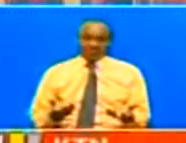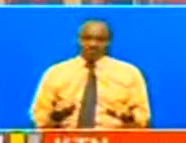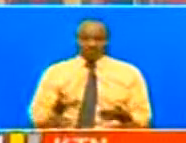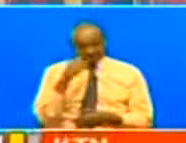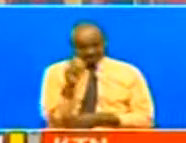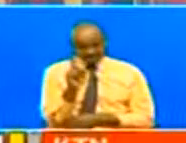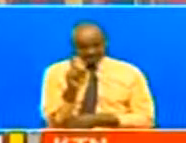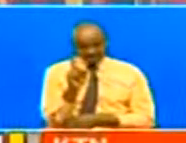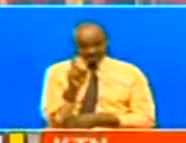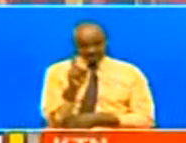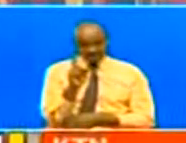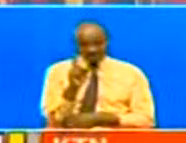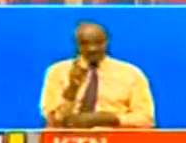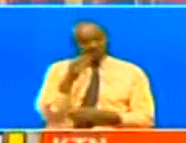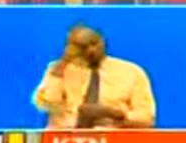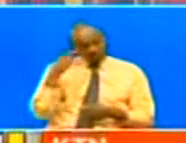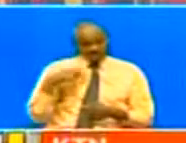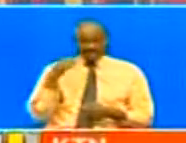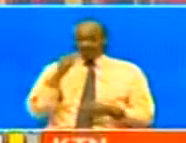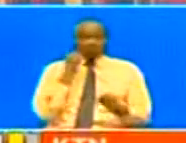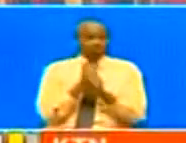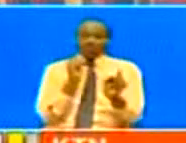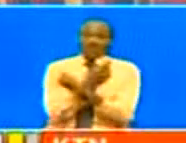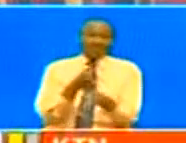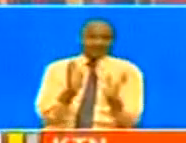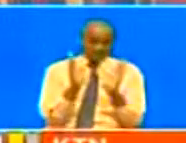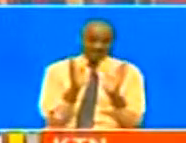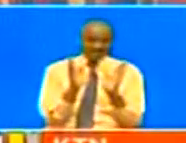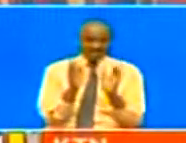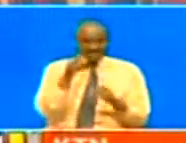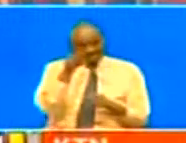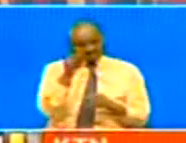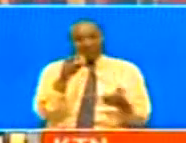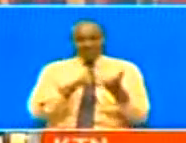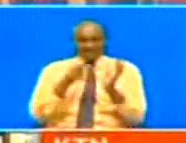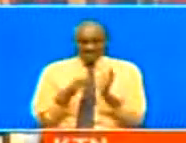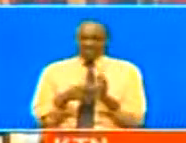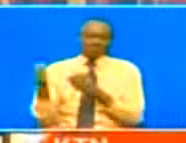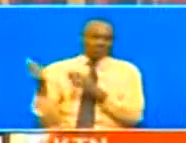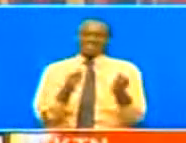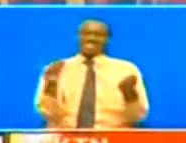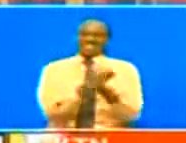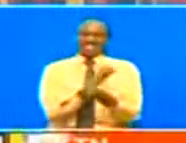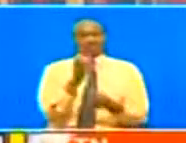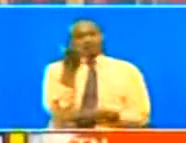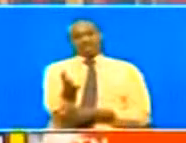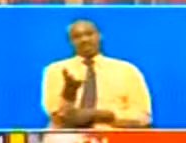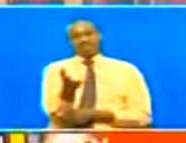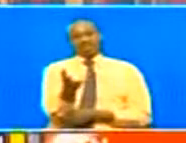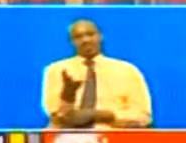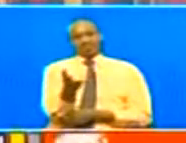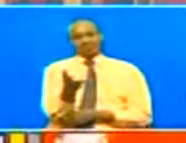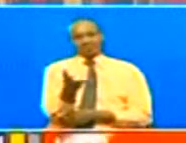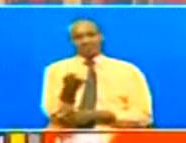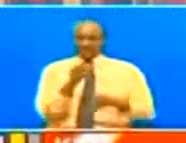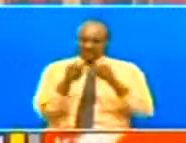Right? Because to do otherwise is to cause disaster and impasse in the management